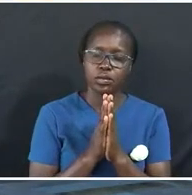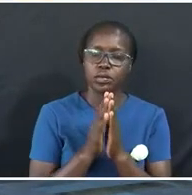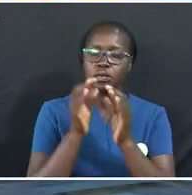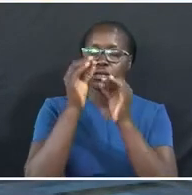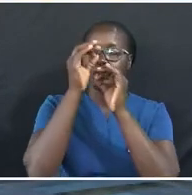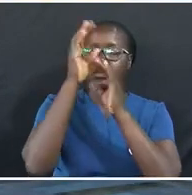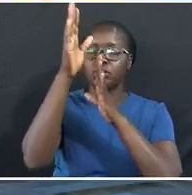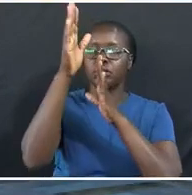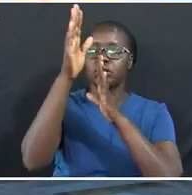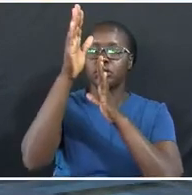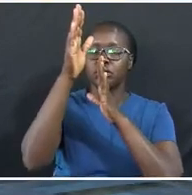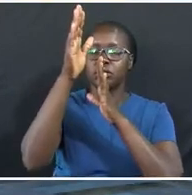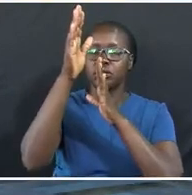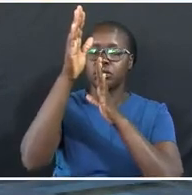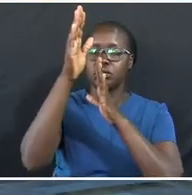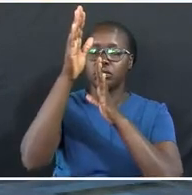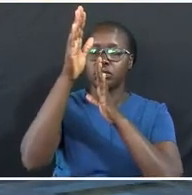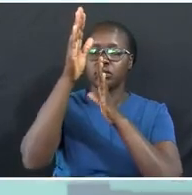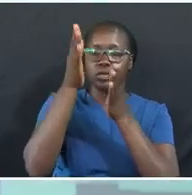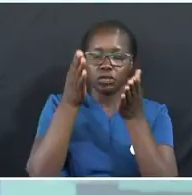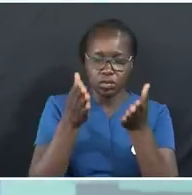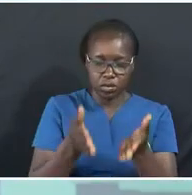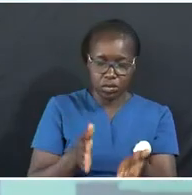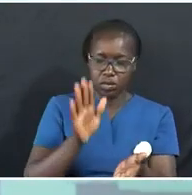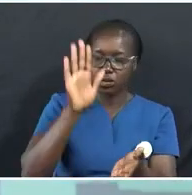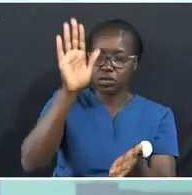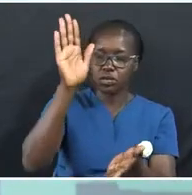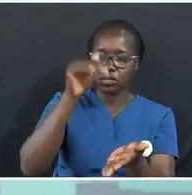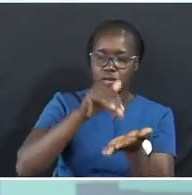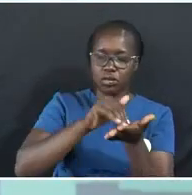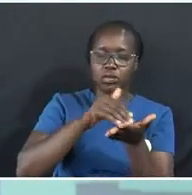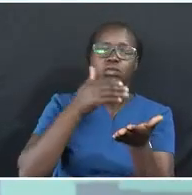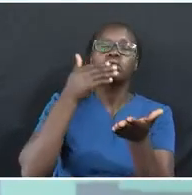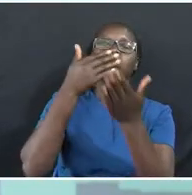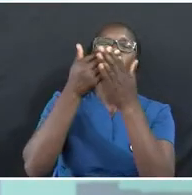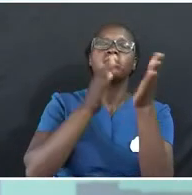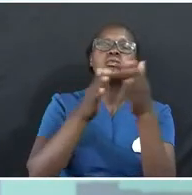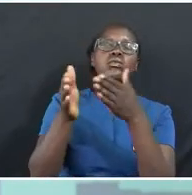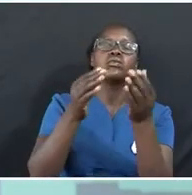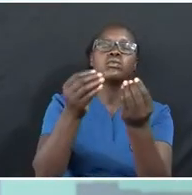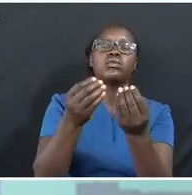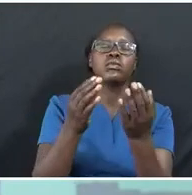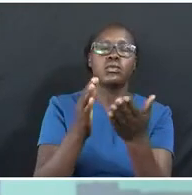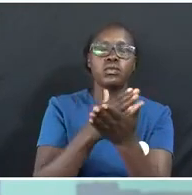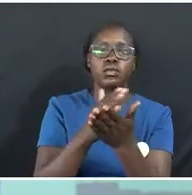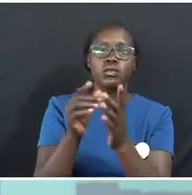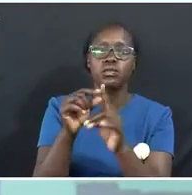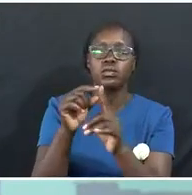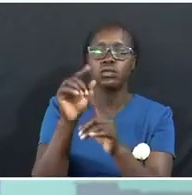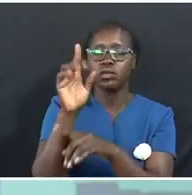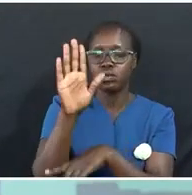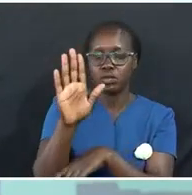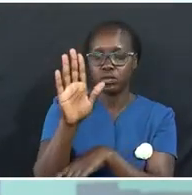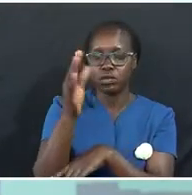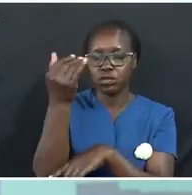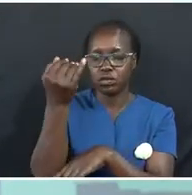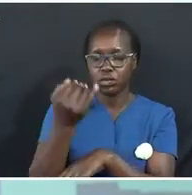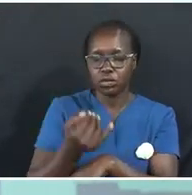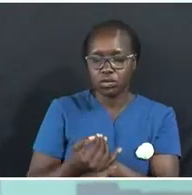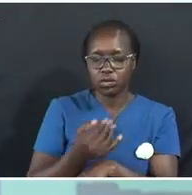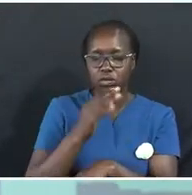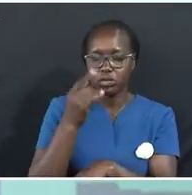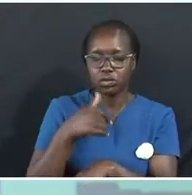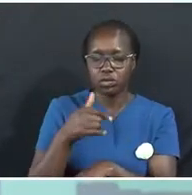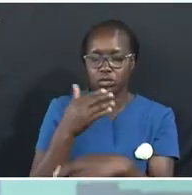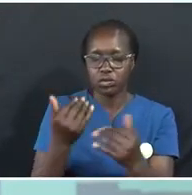Father and our God, we are in your presence. Thank you because of the opportunity you have given us to share your word. We invite you, speak to us